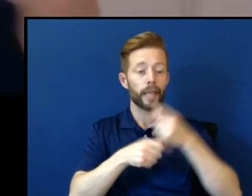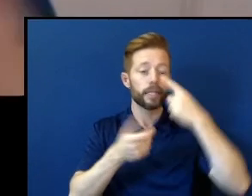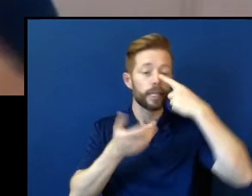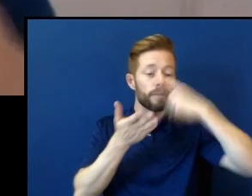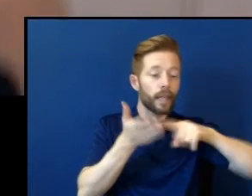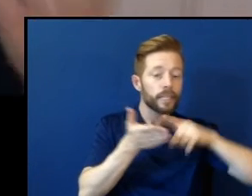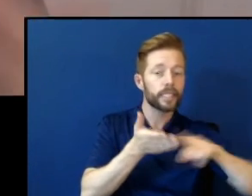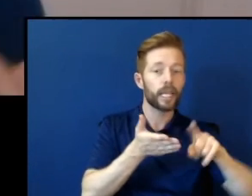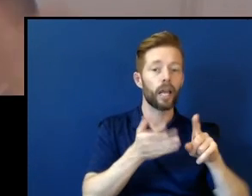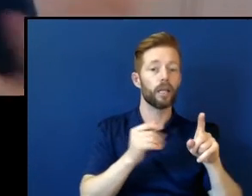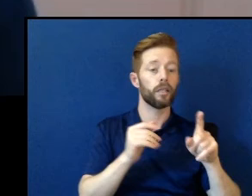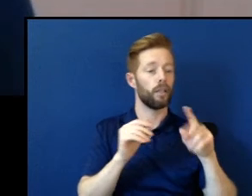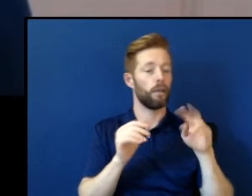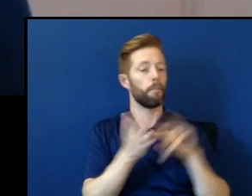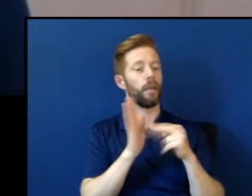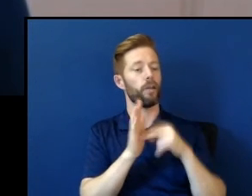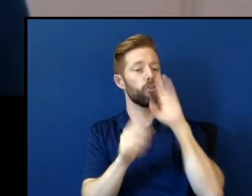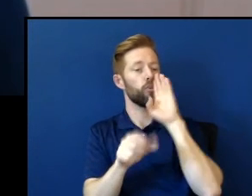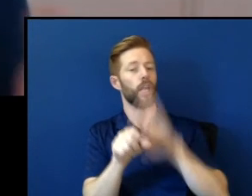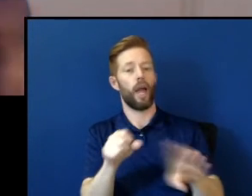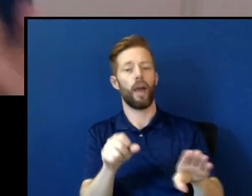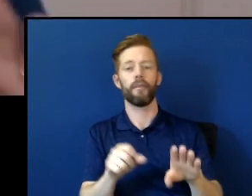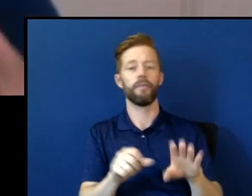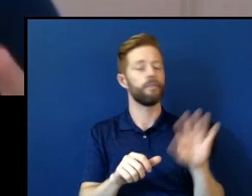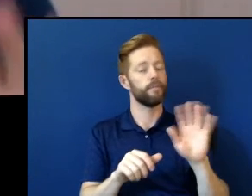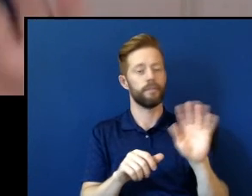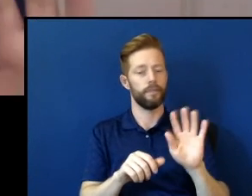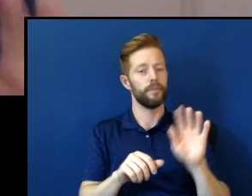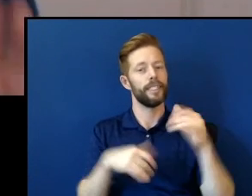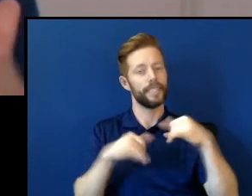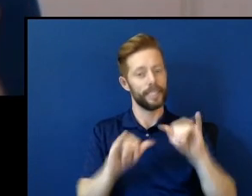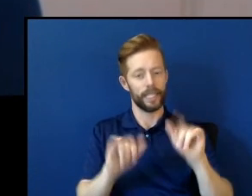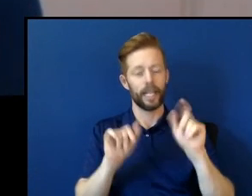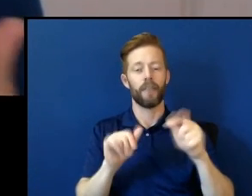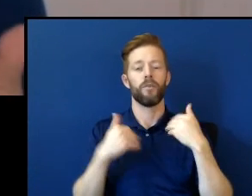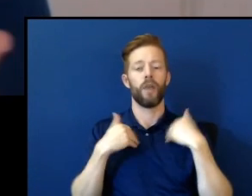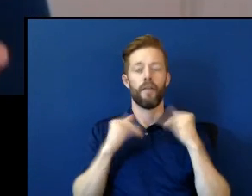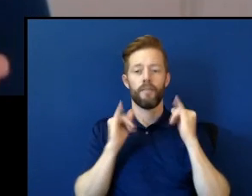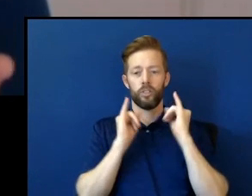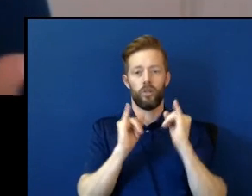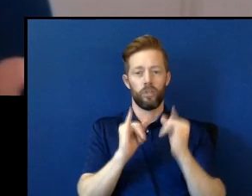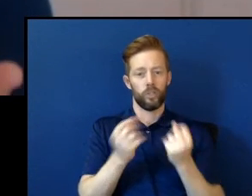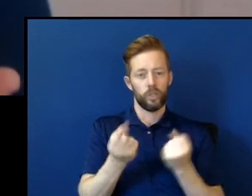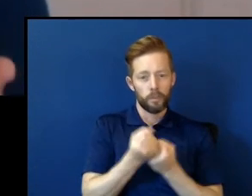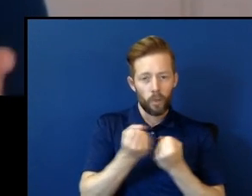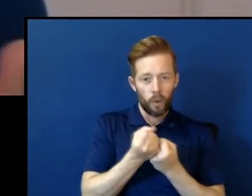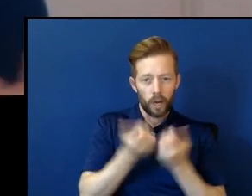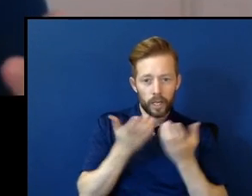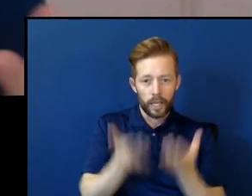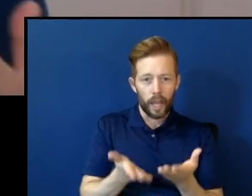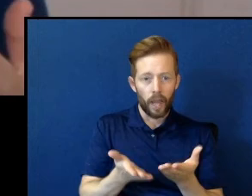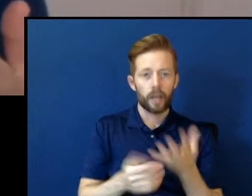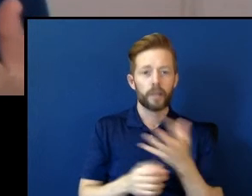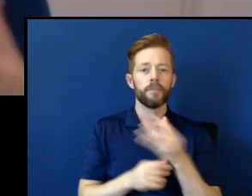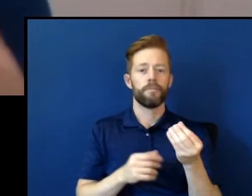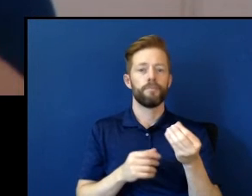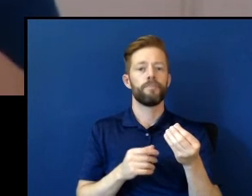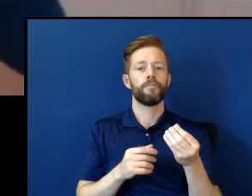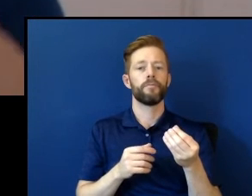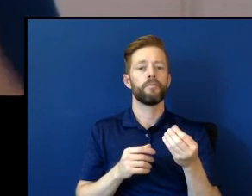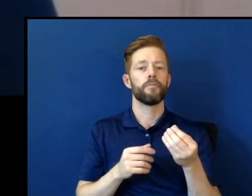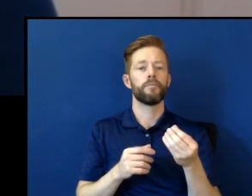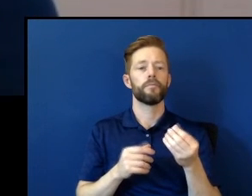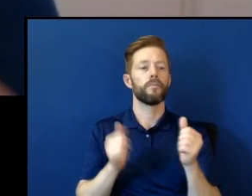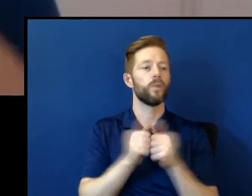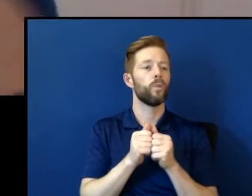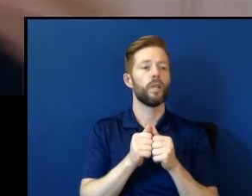or investigate or explore a phenomenon is going to be enough. Those instructional supports still need to be there. And